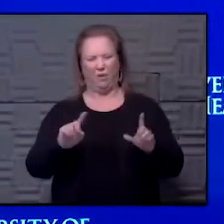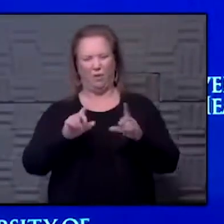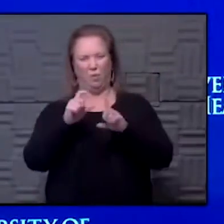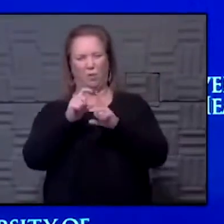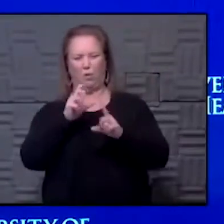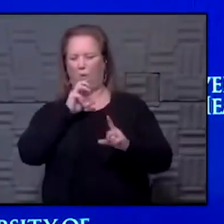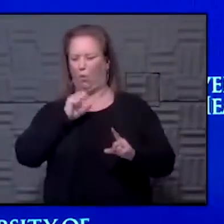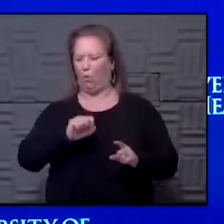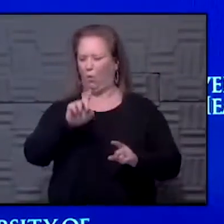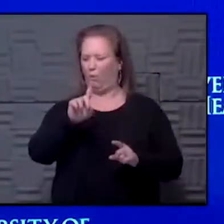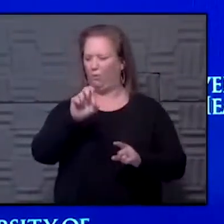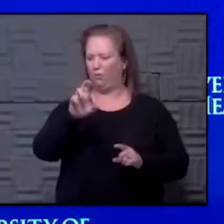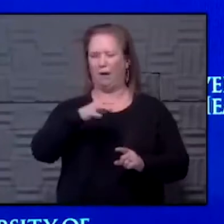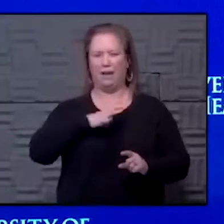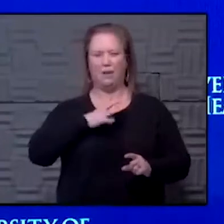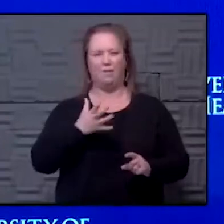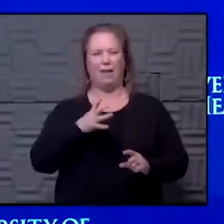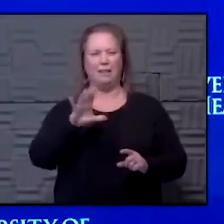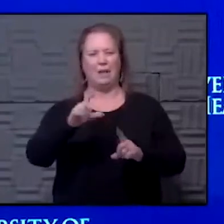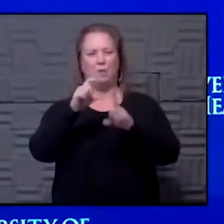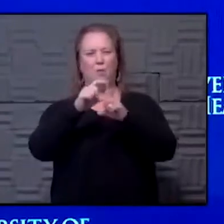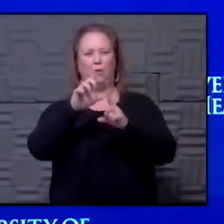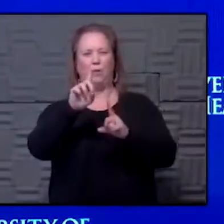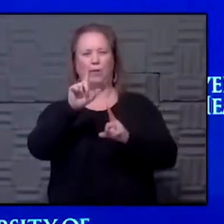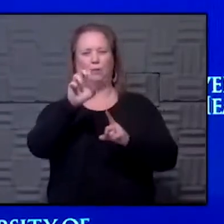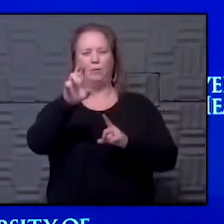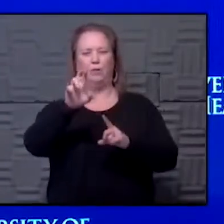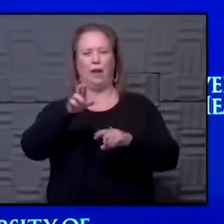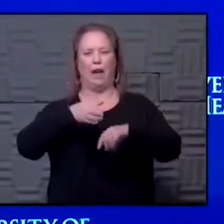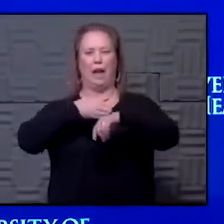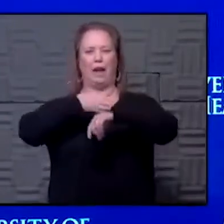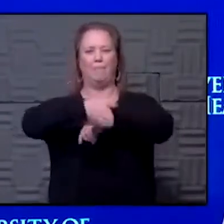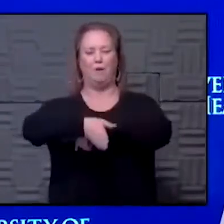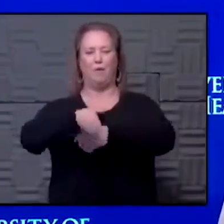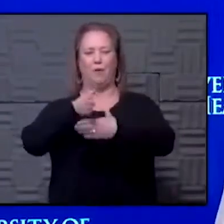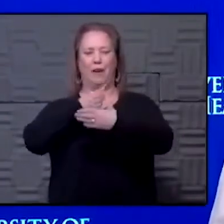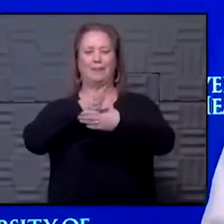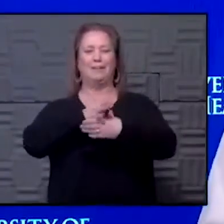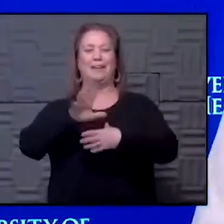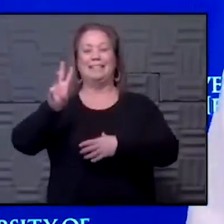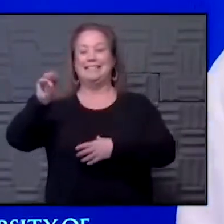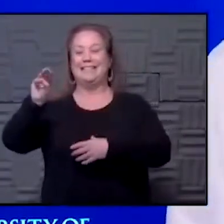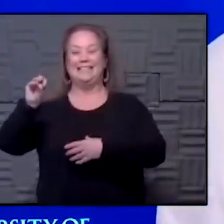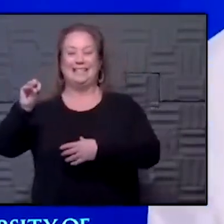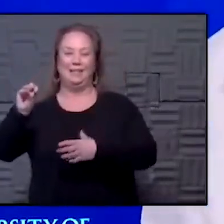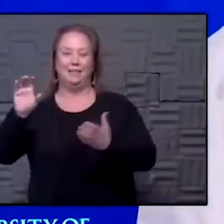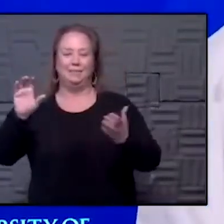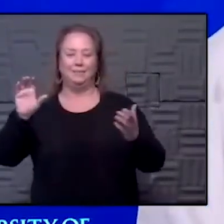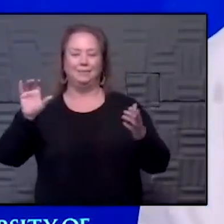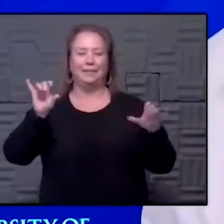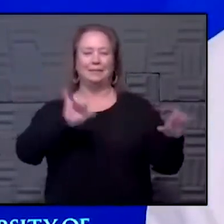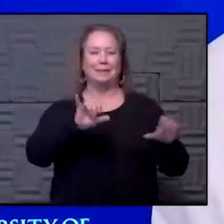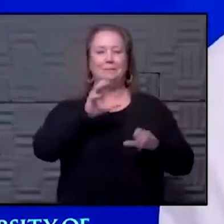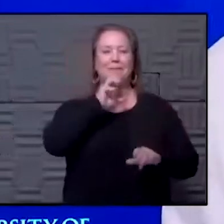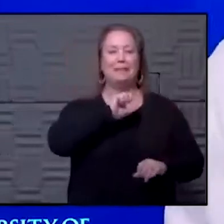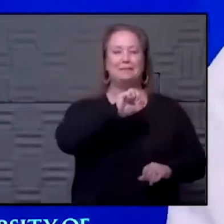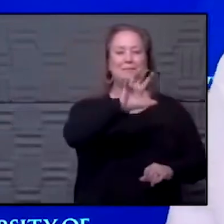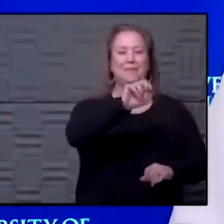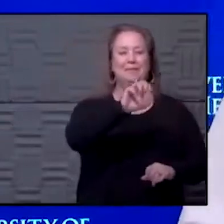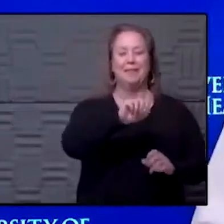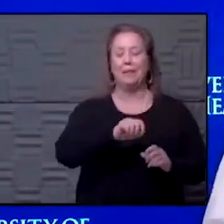older. Okay, good point, because I'm 61, so I'm over the average age. 60 is the new 50. Yeah, you Just know, saying. one of my orthopedic